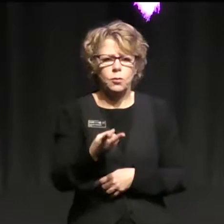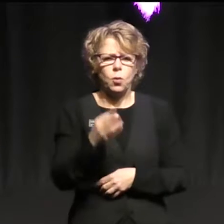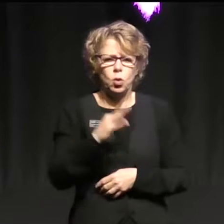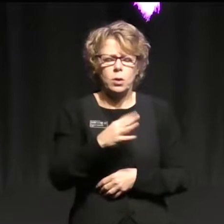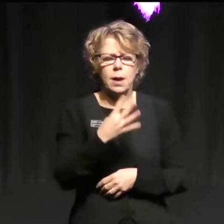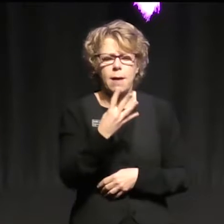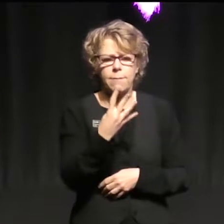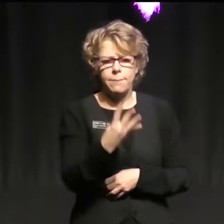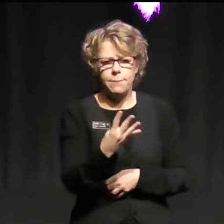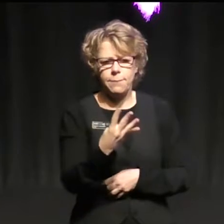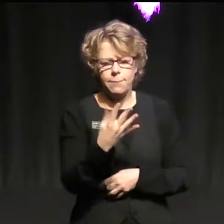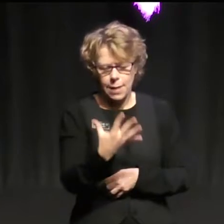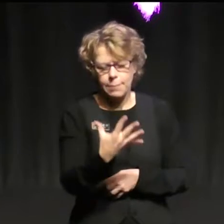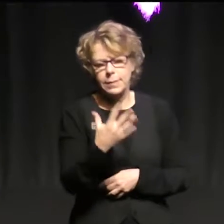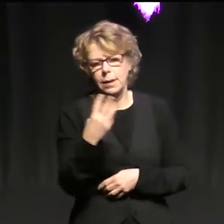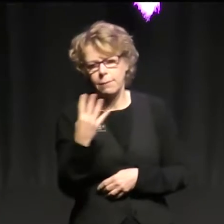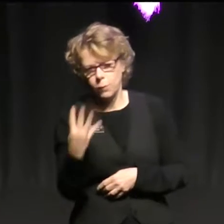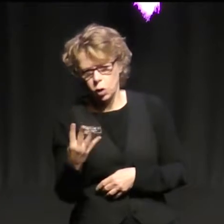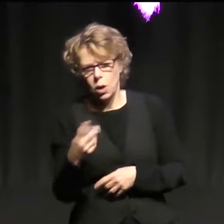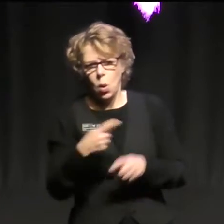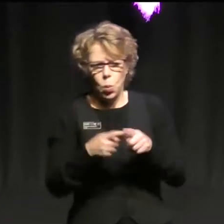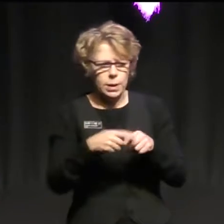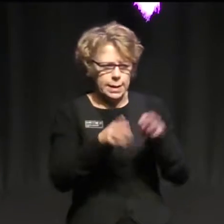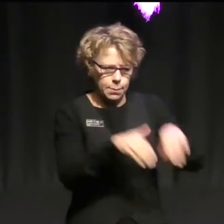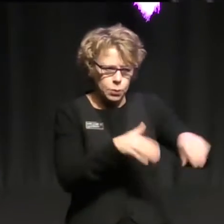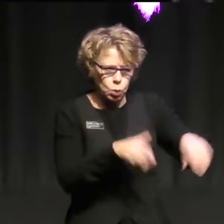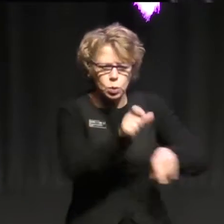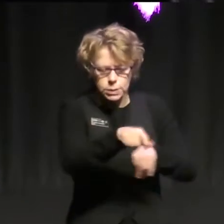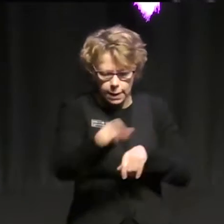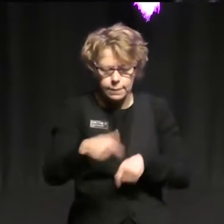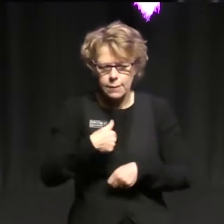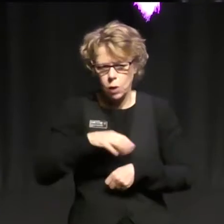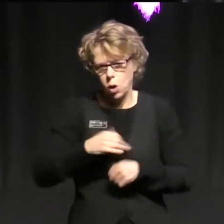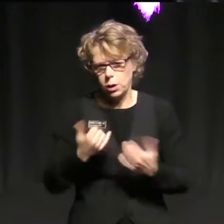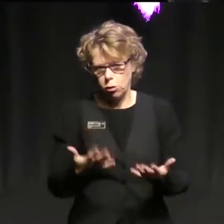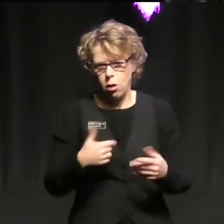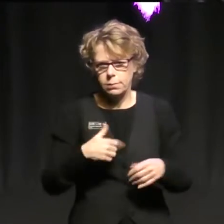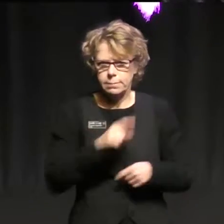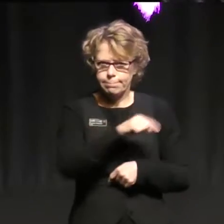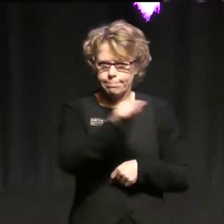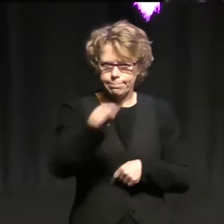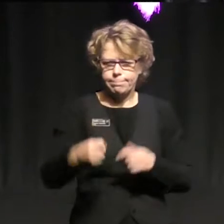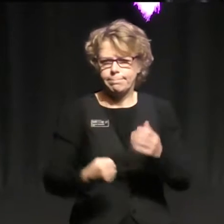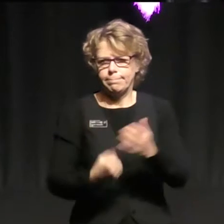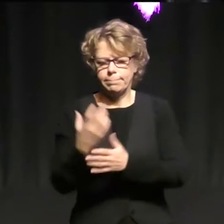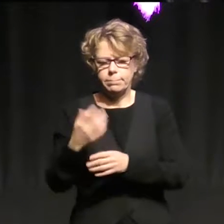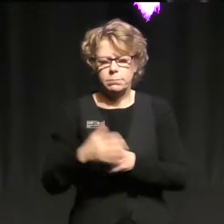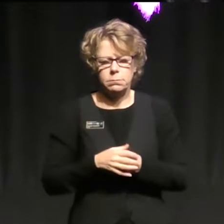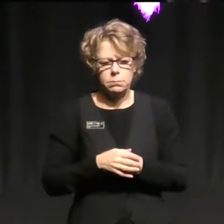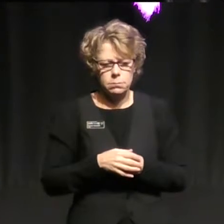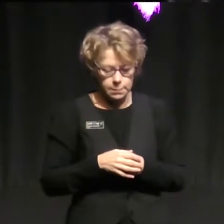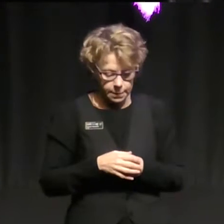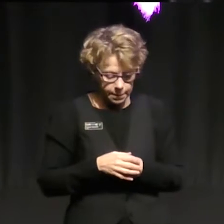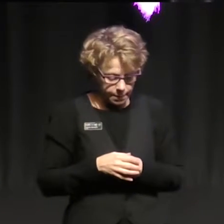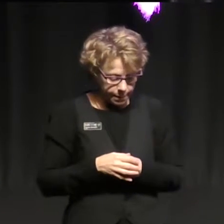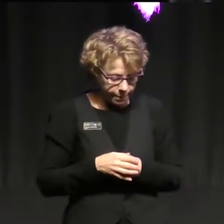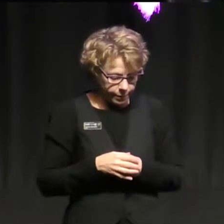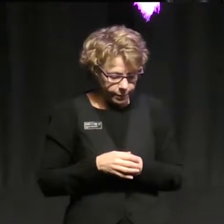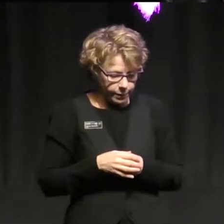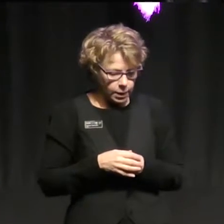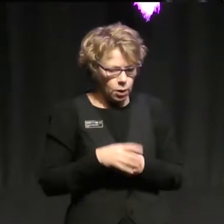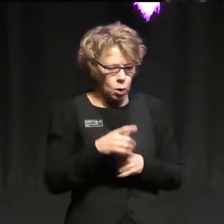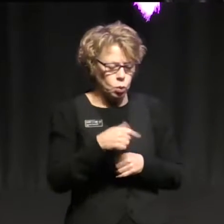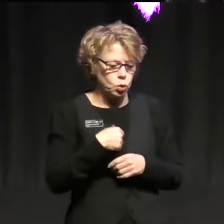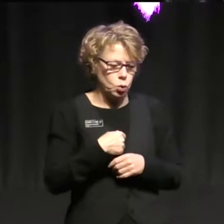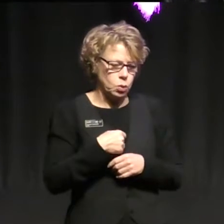254,000 producers. It's amazing. I mean, Anuband, as you describe it, is that everything is connected